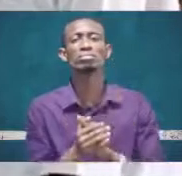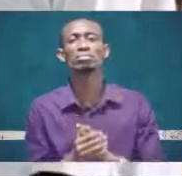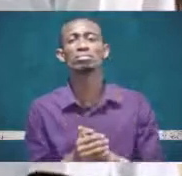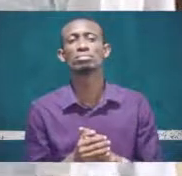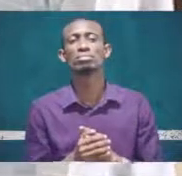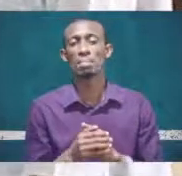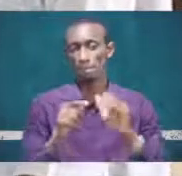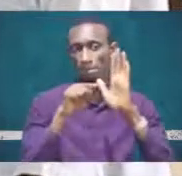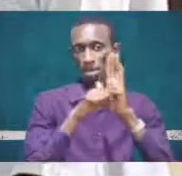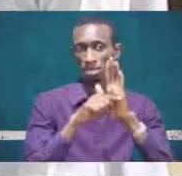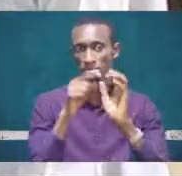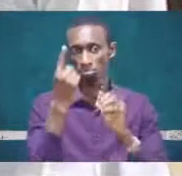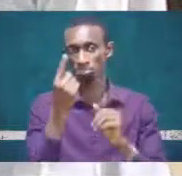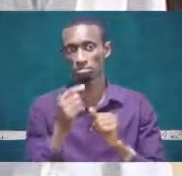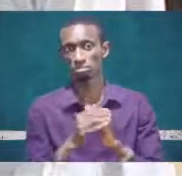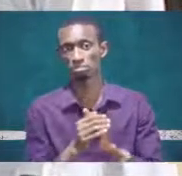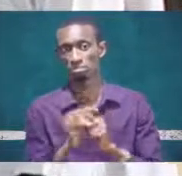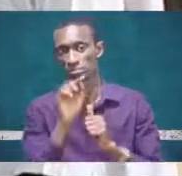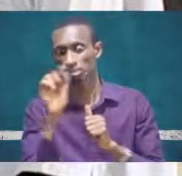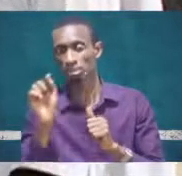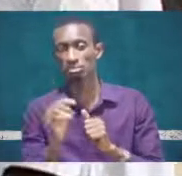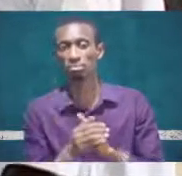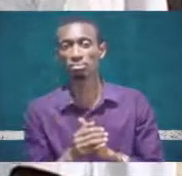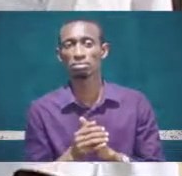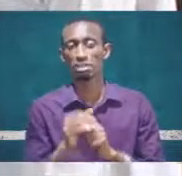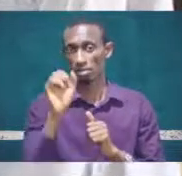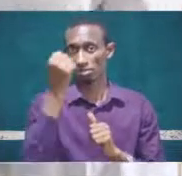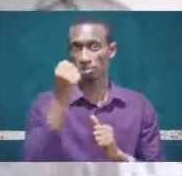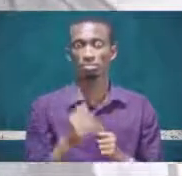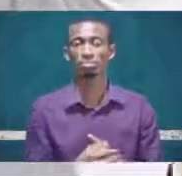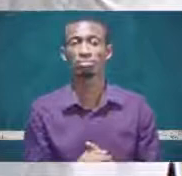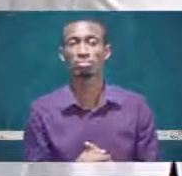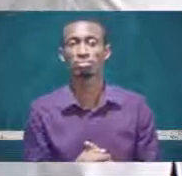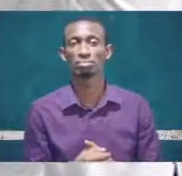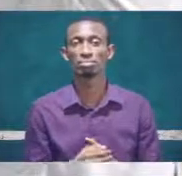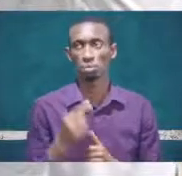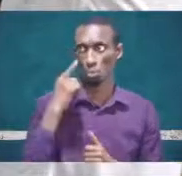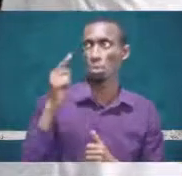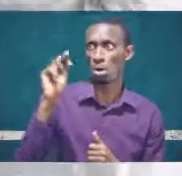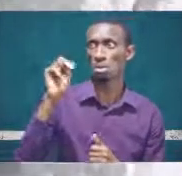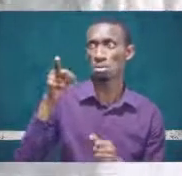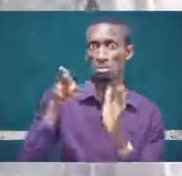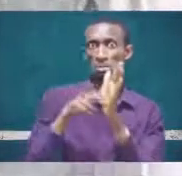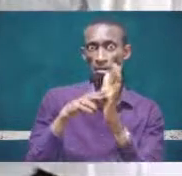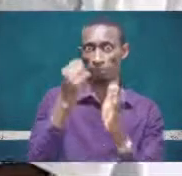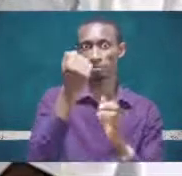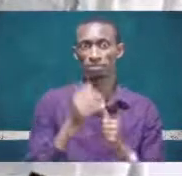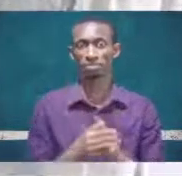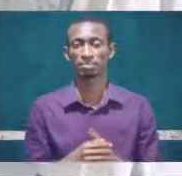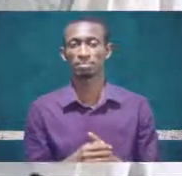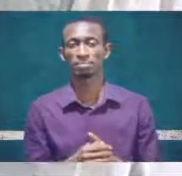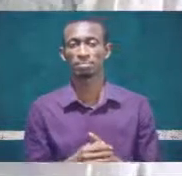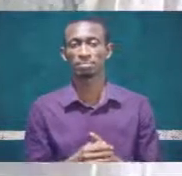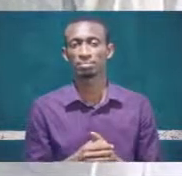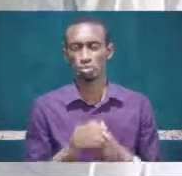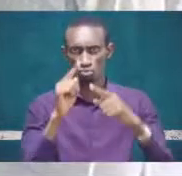be minus 1 divided by 5 is n is 5